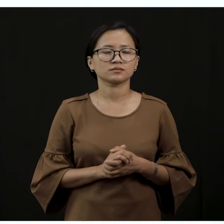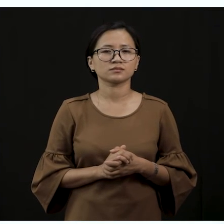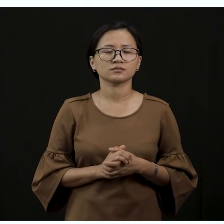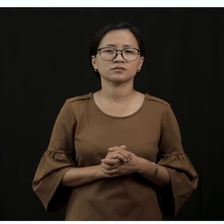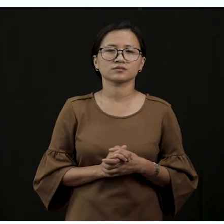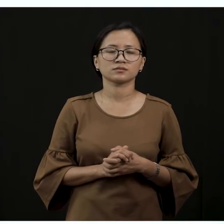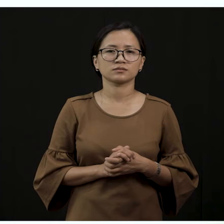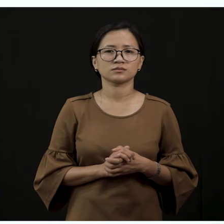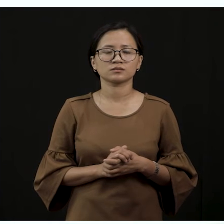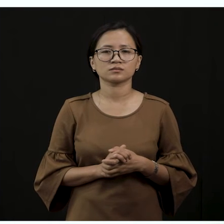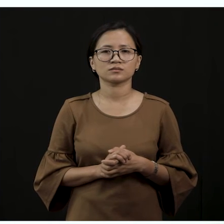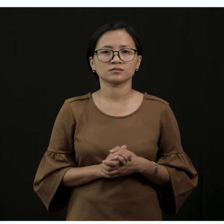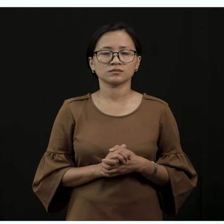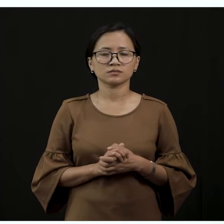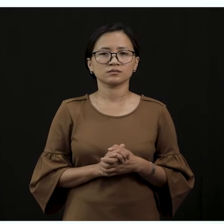Then